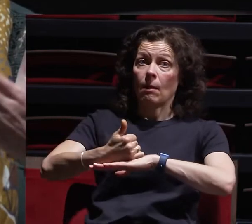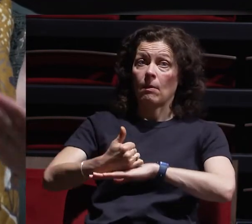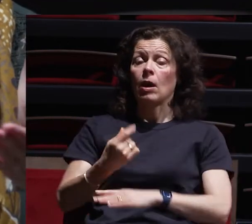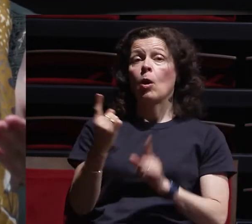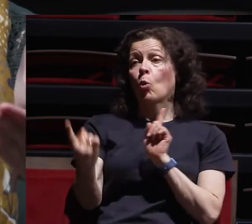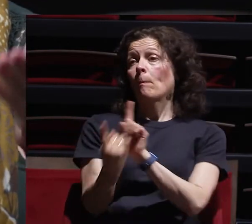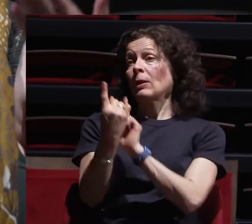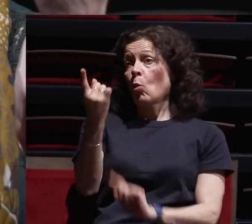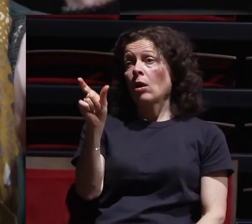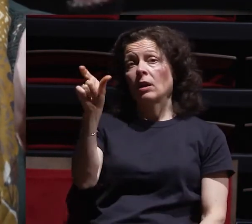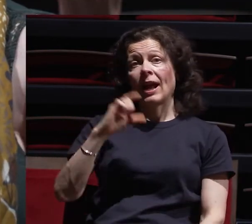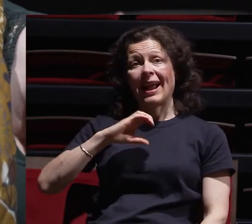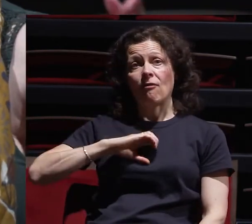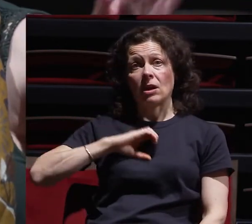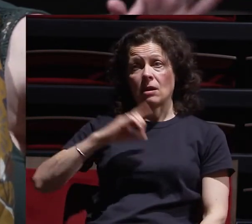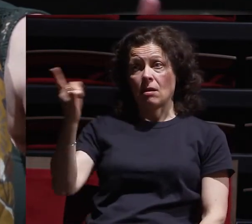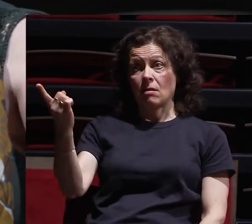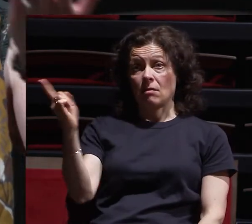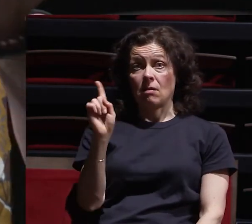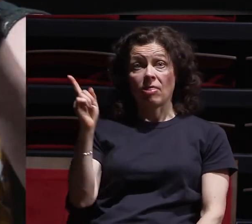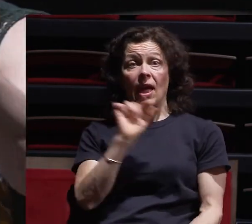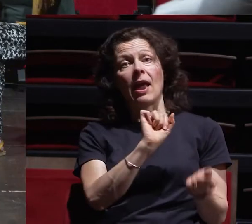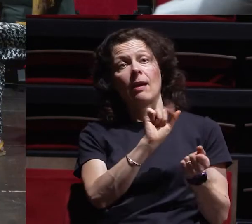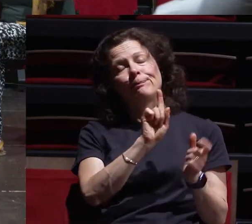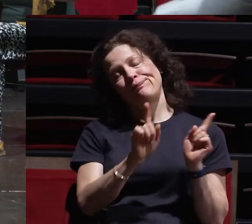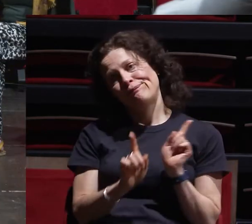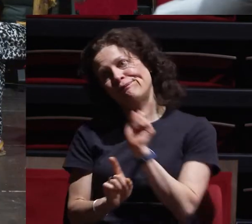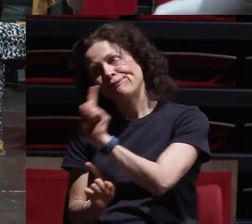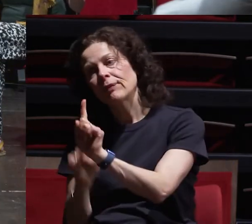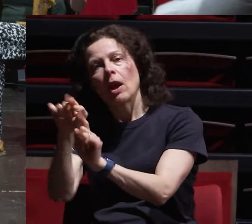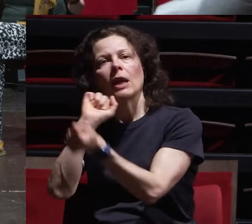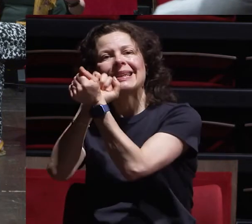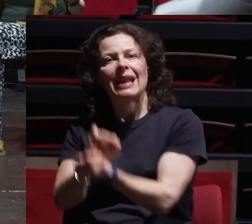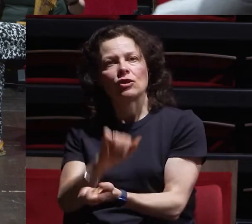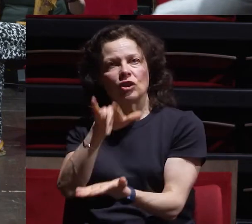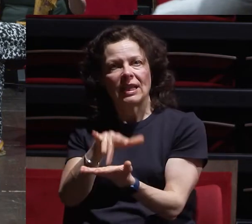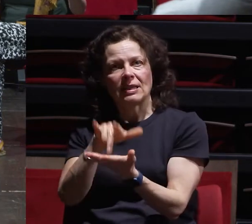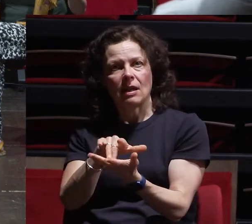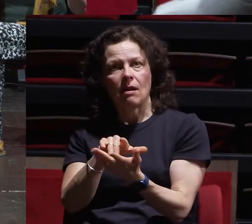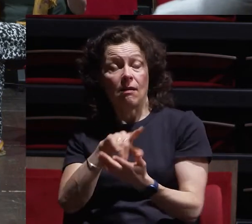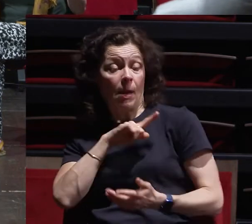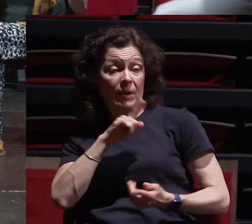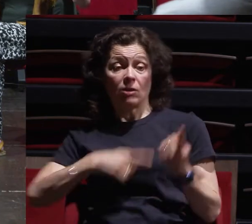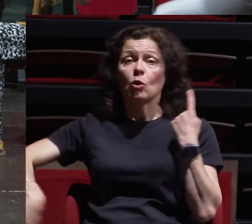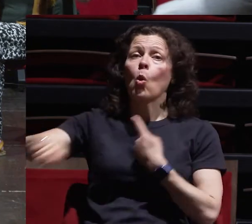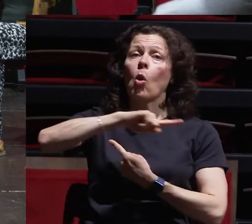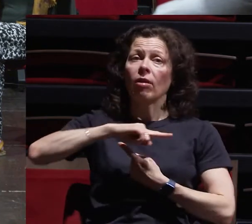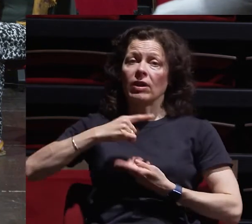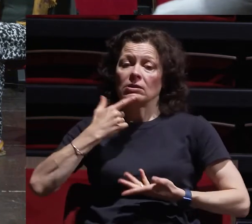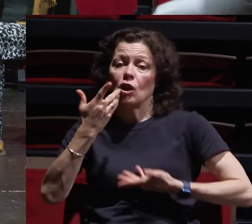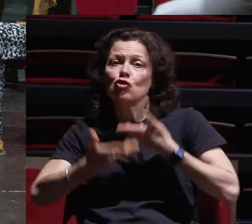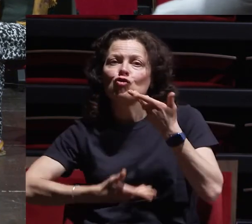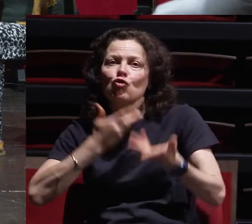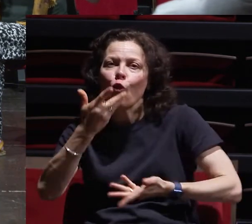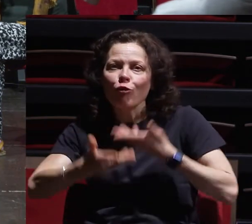set the play up and we meet one character who's entering into this detention centre. And of course,